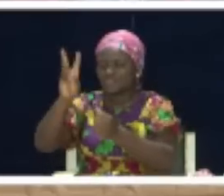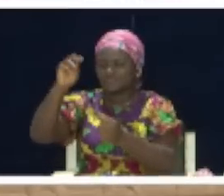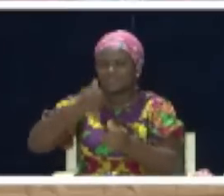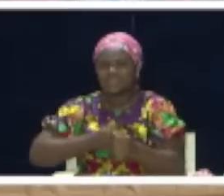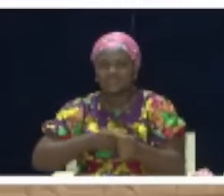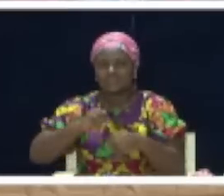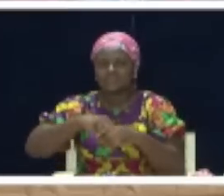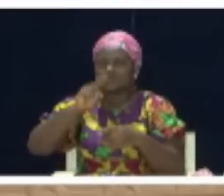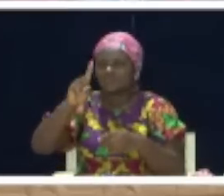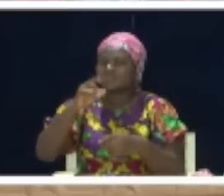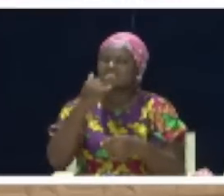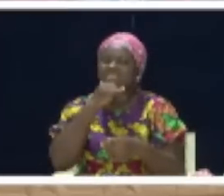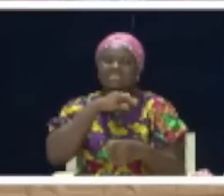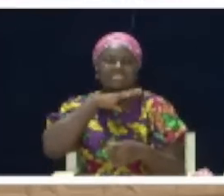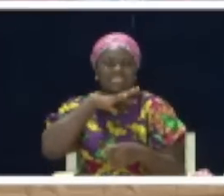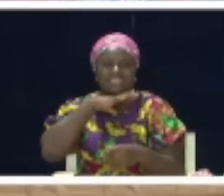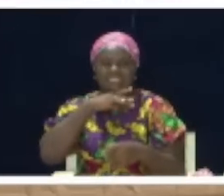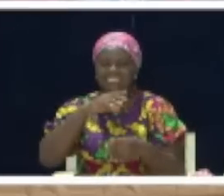The Bible says he was angry.